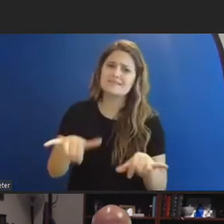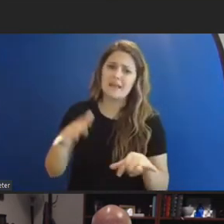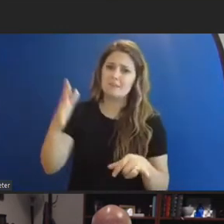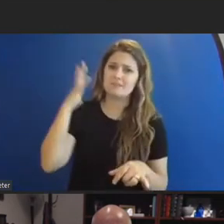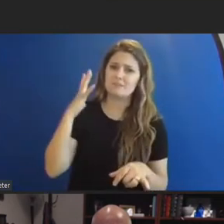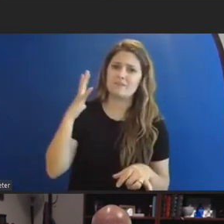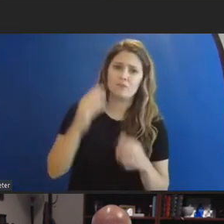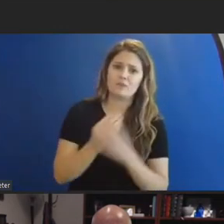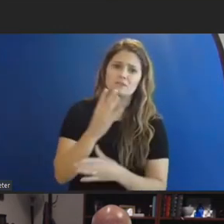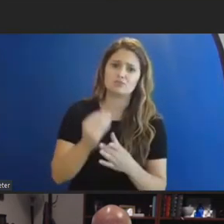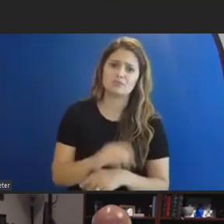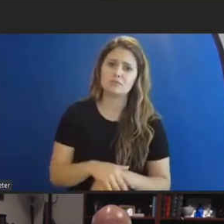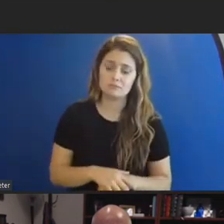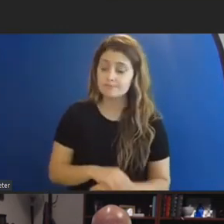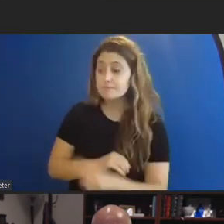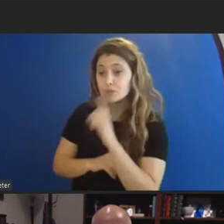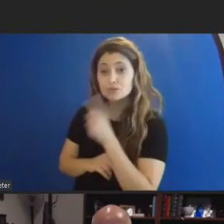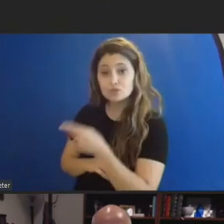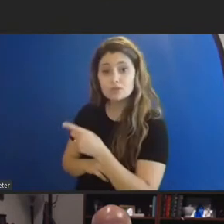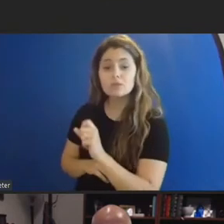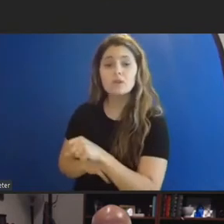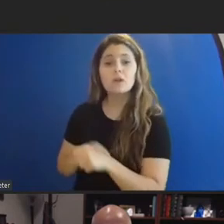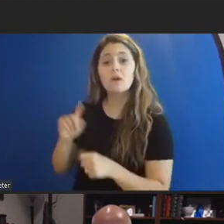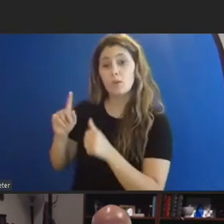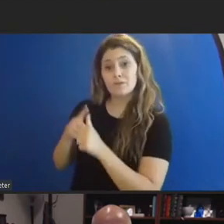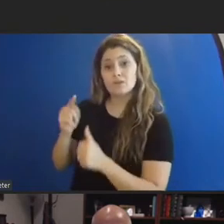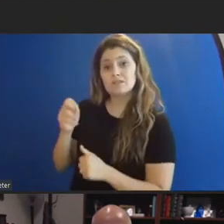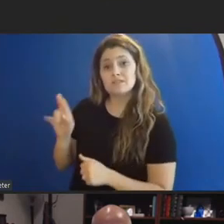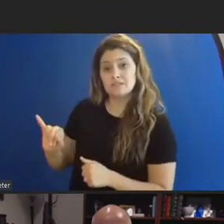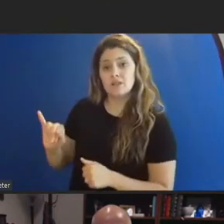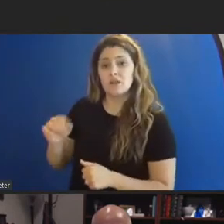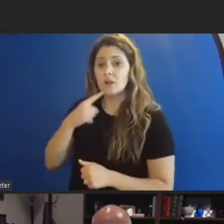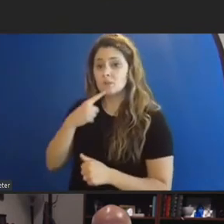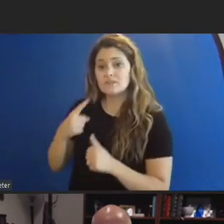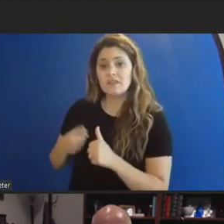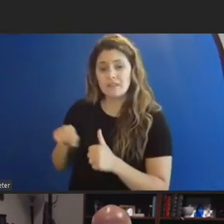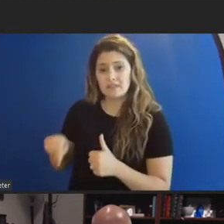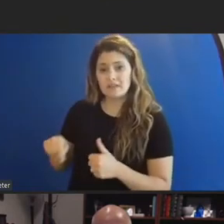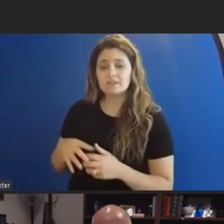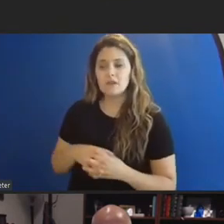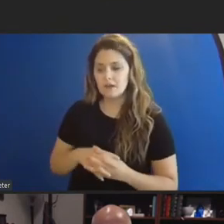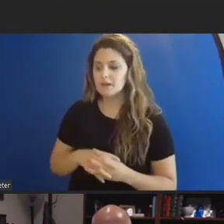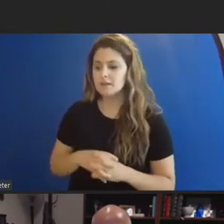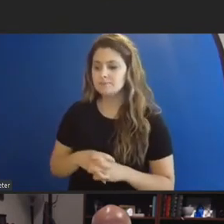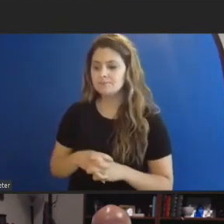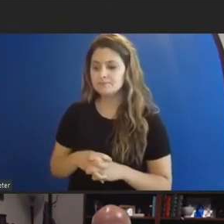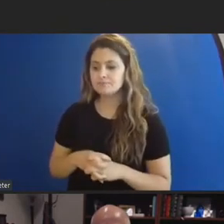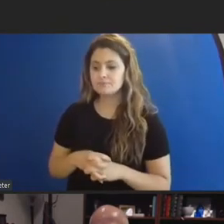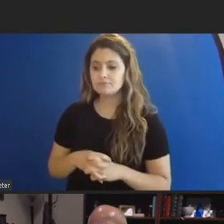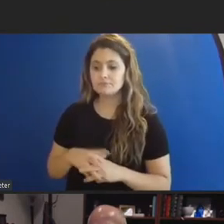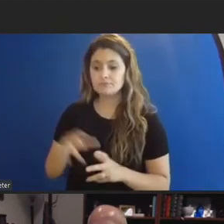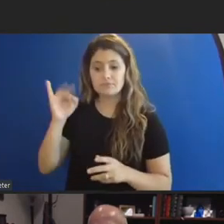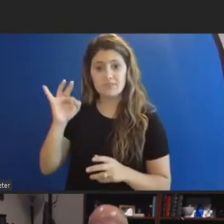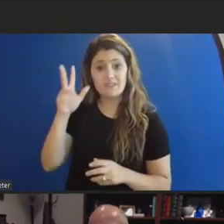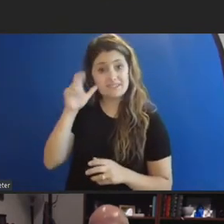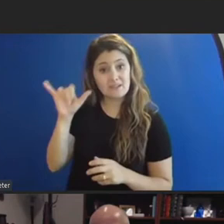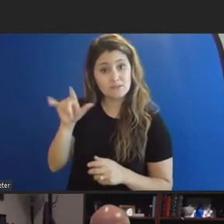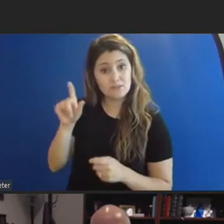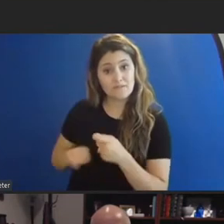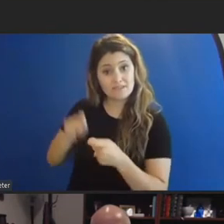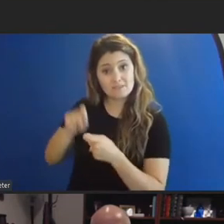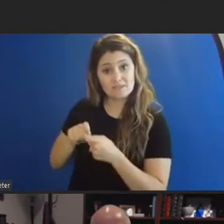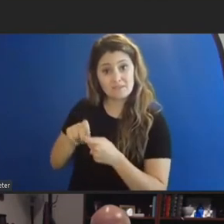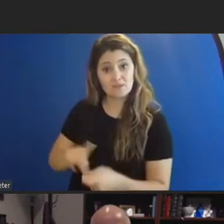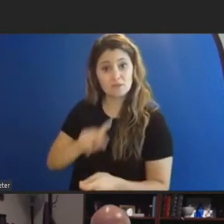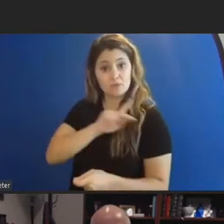back in the spring. Sure. Well, Terry, first of all, I would say this is that if it sounds like you have a specific